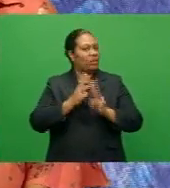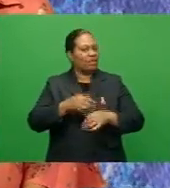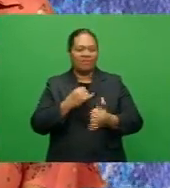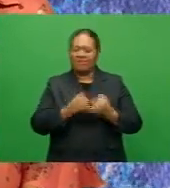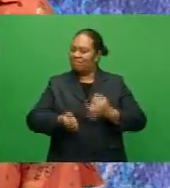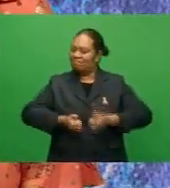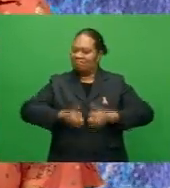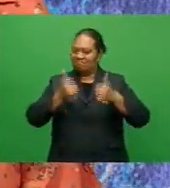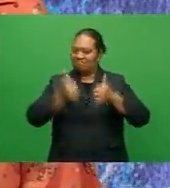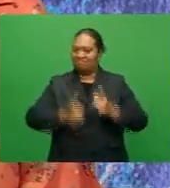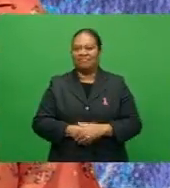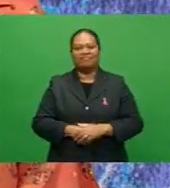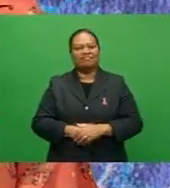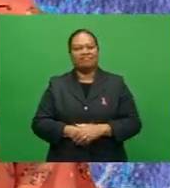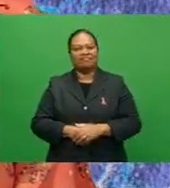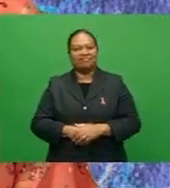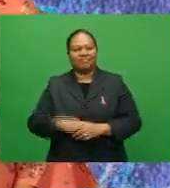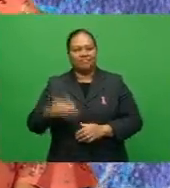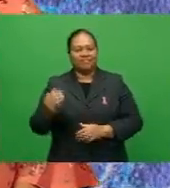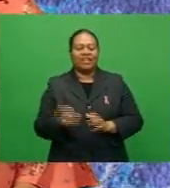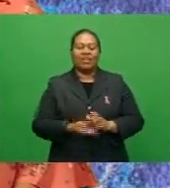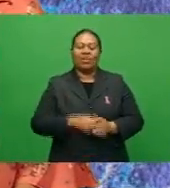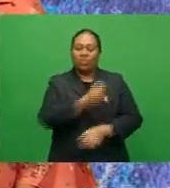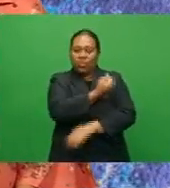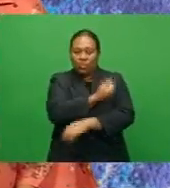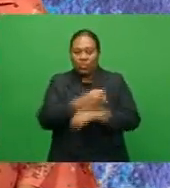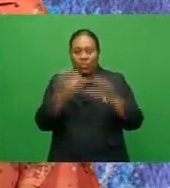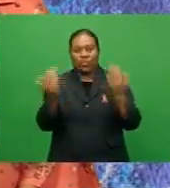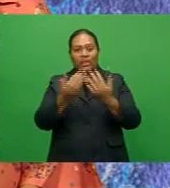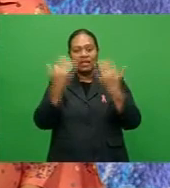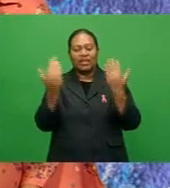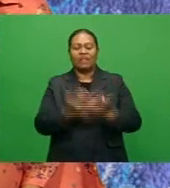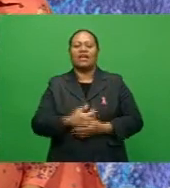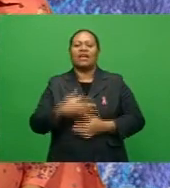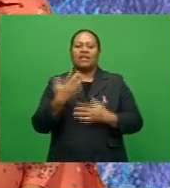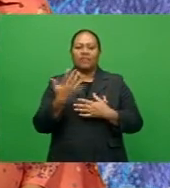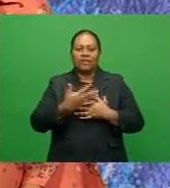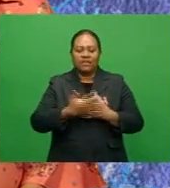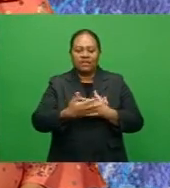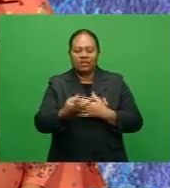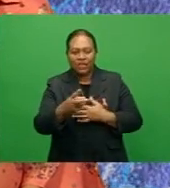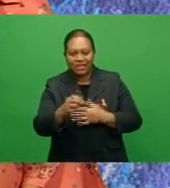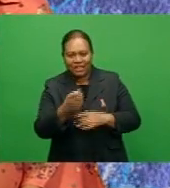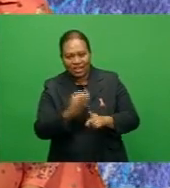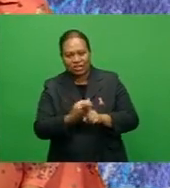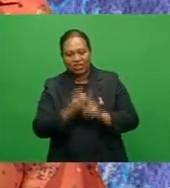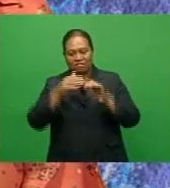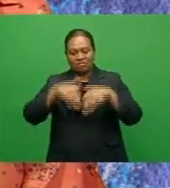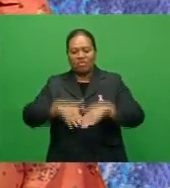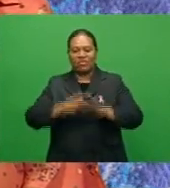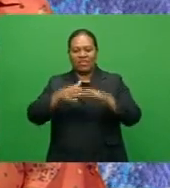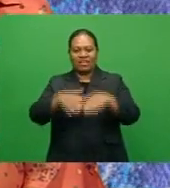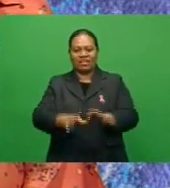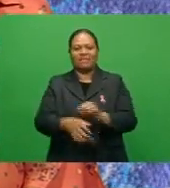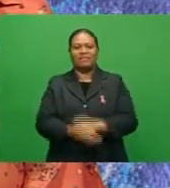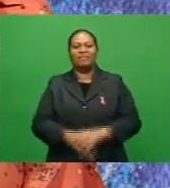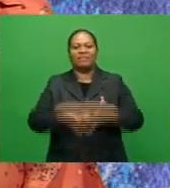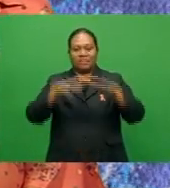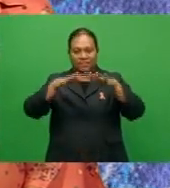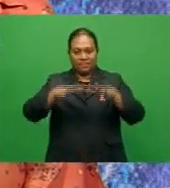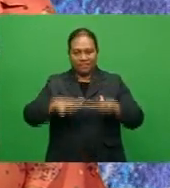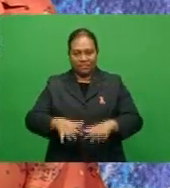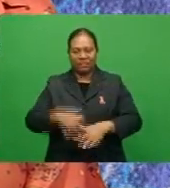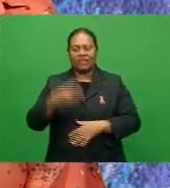worth it. At sea, southeast winds 15 to 20 knots, moderate seas. Turning to the tides, low tide